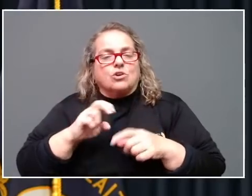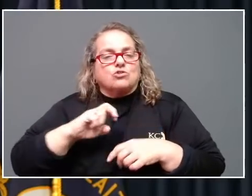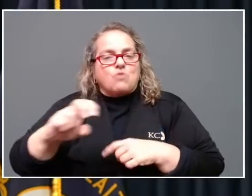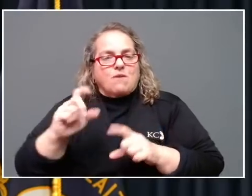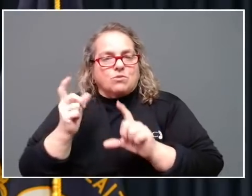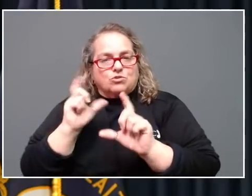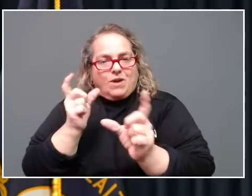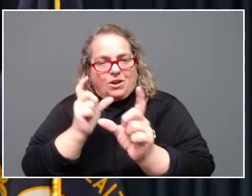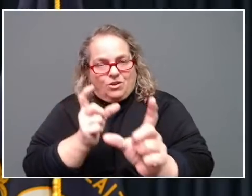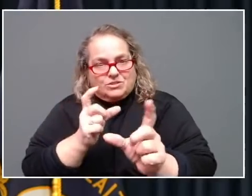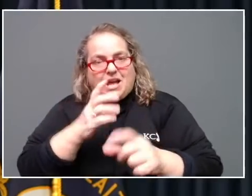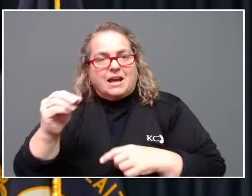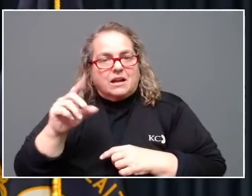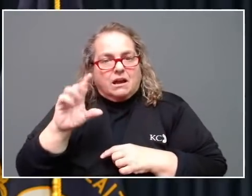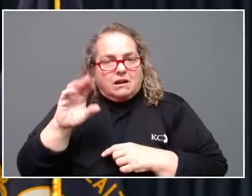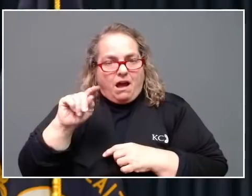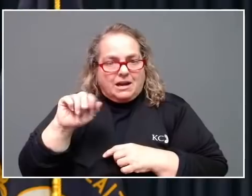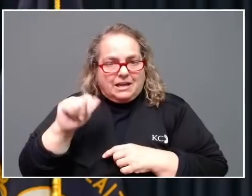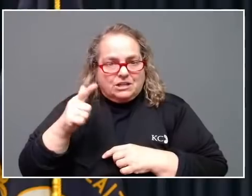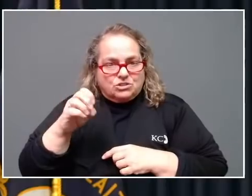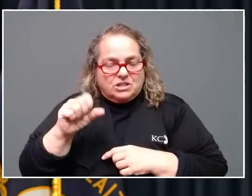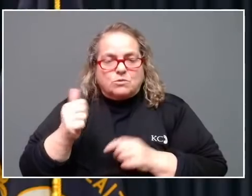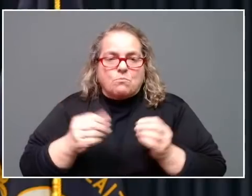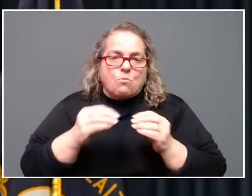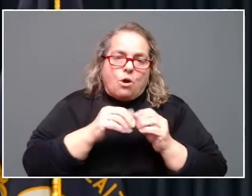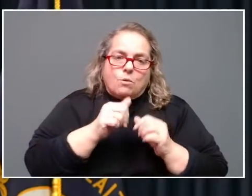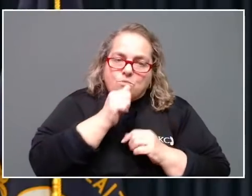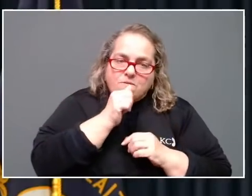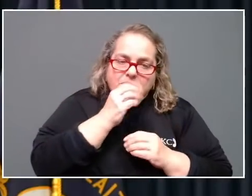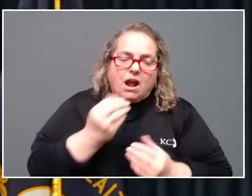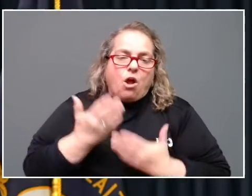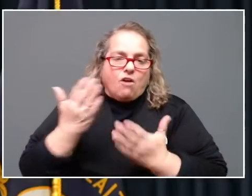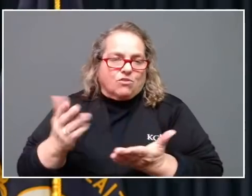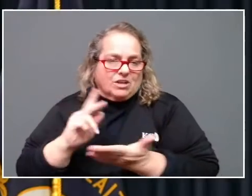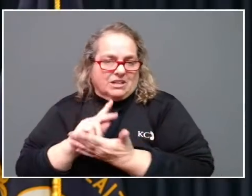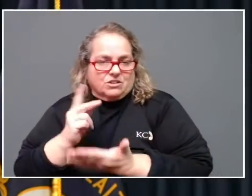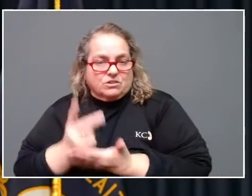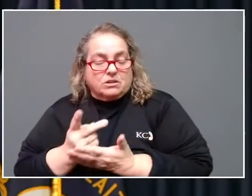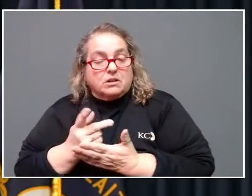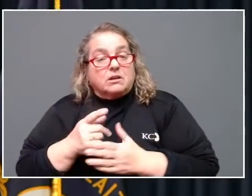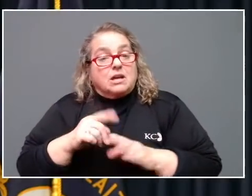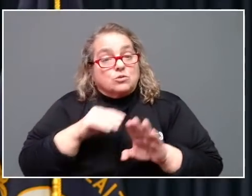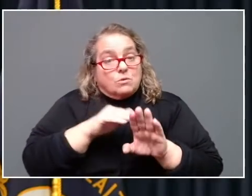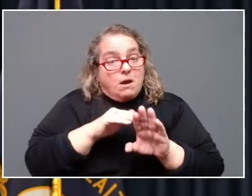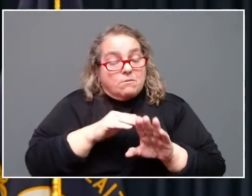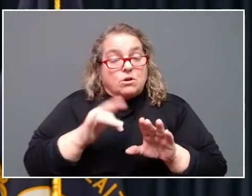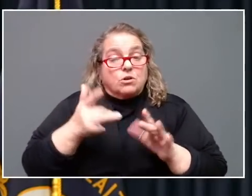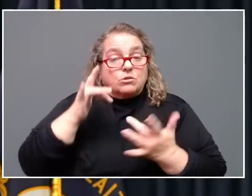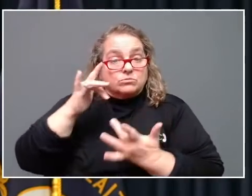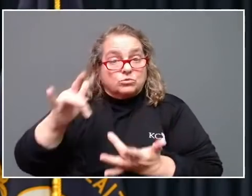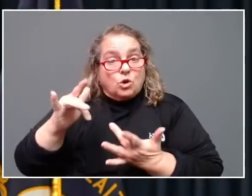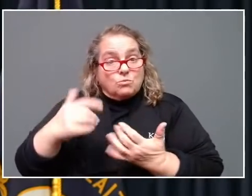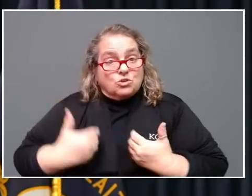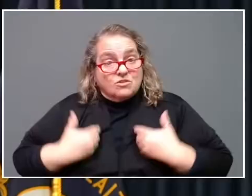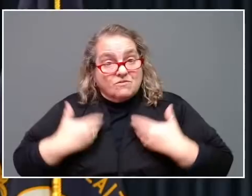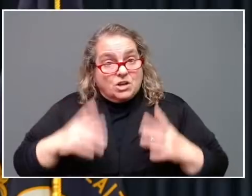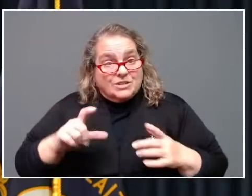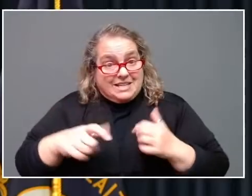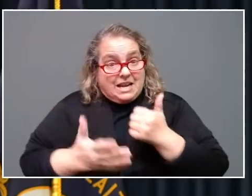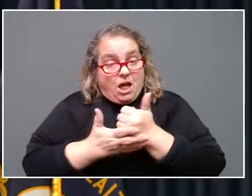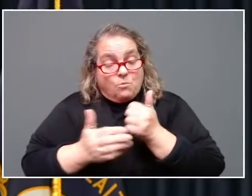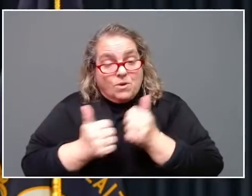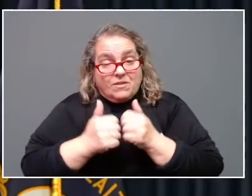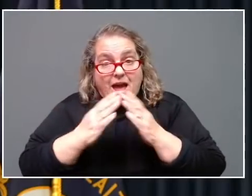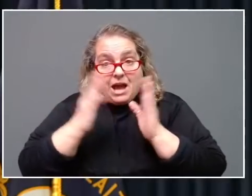which are more private and offer kitchens. As a reminder, storm survivors who need help with housing through our sheltering program must